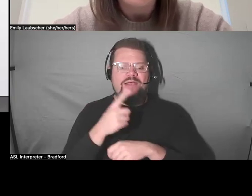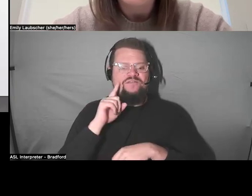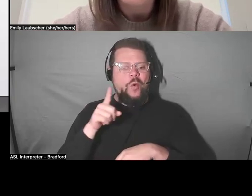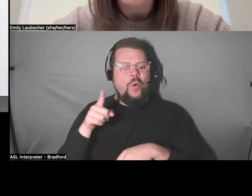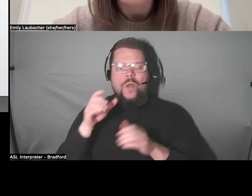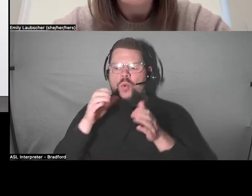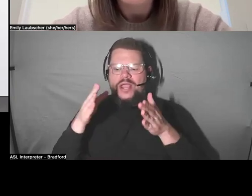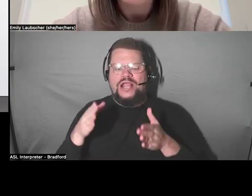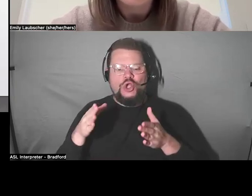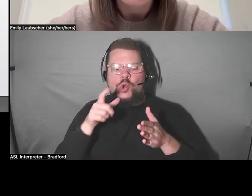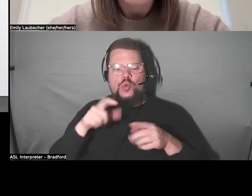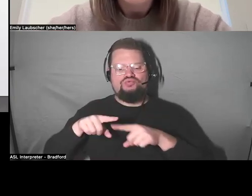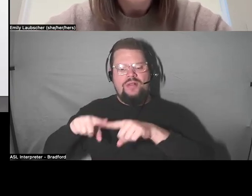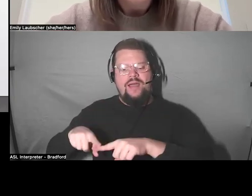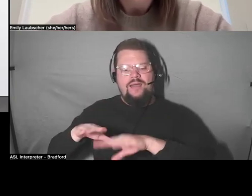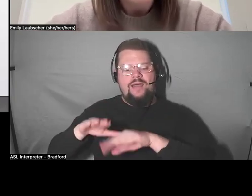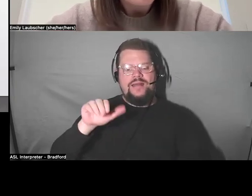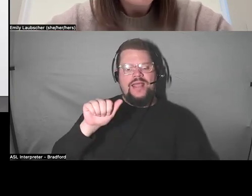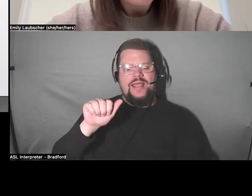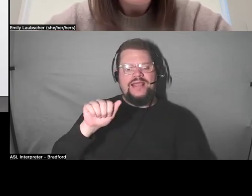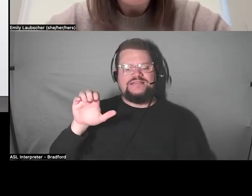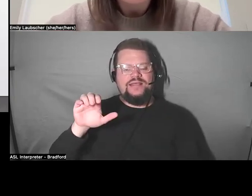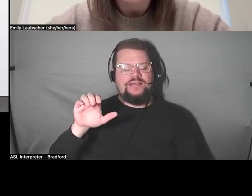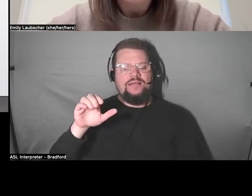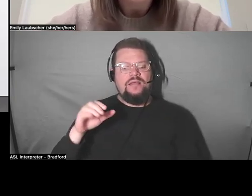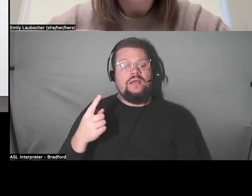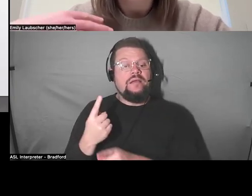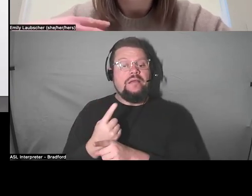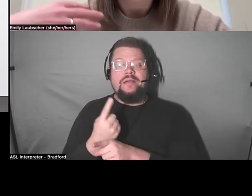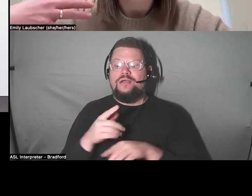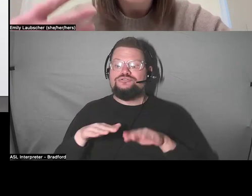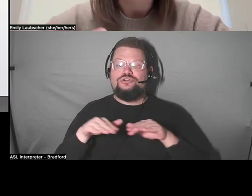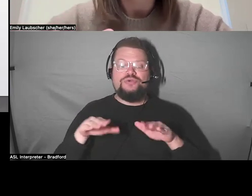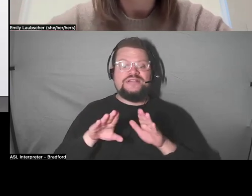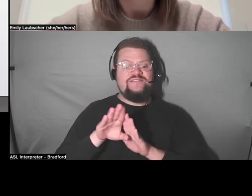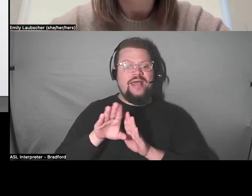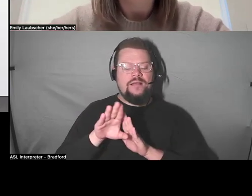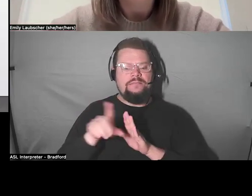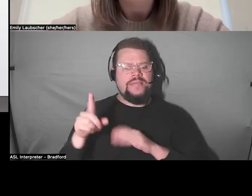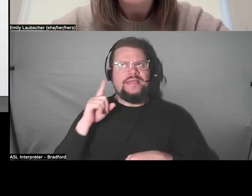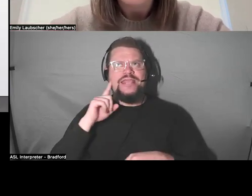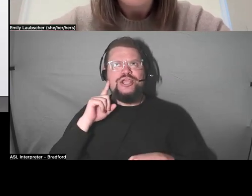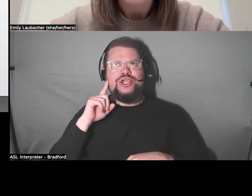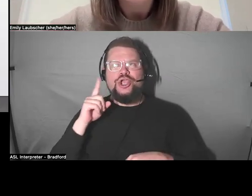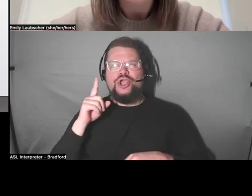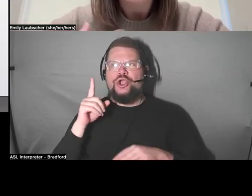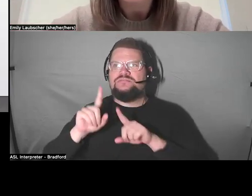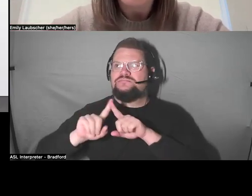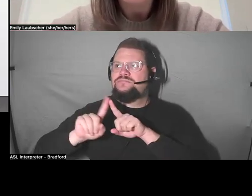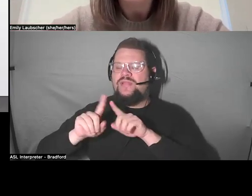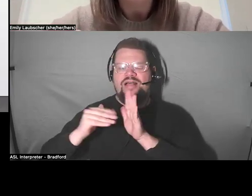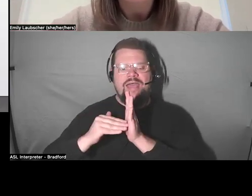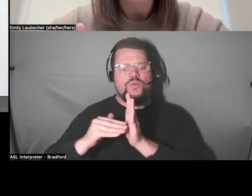on AAC. Typically, developing children hear thousands of words, and when they